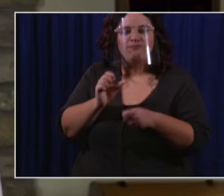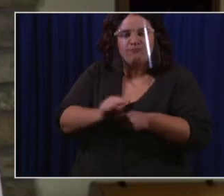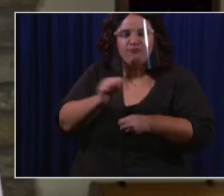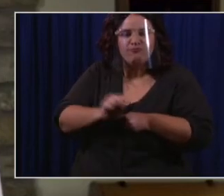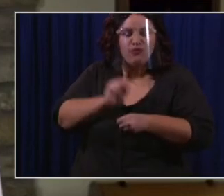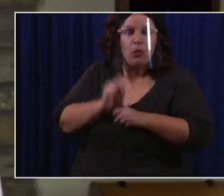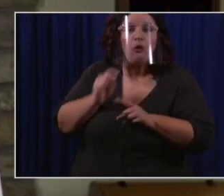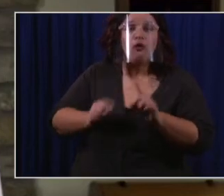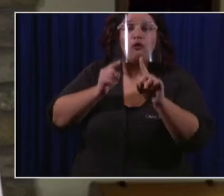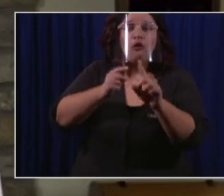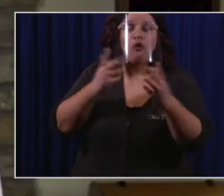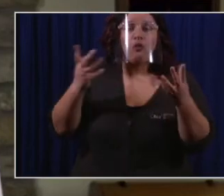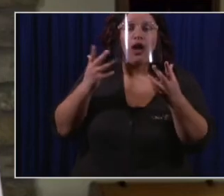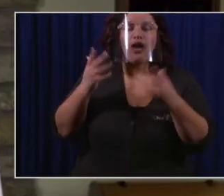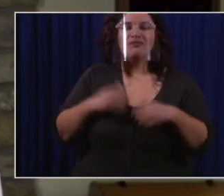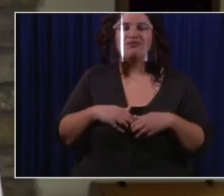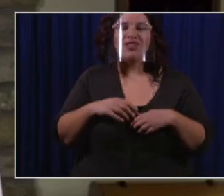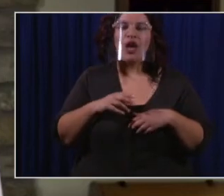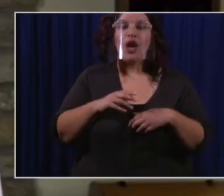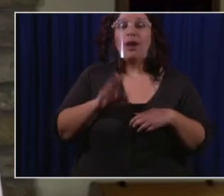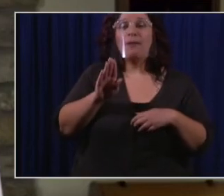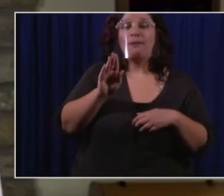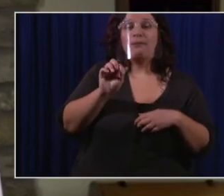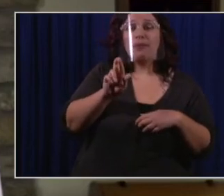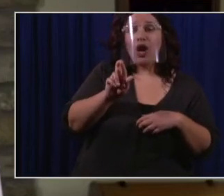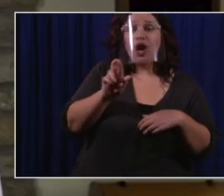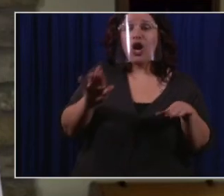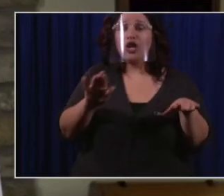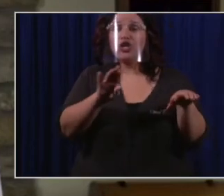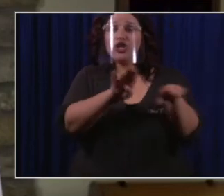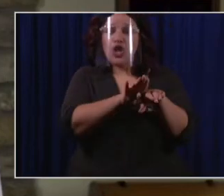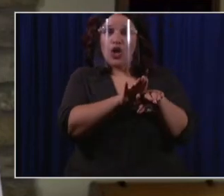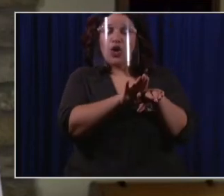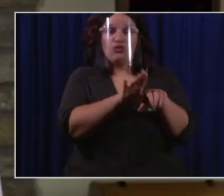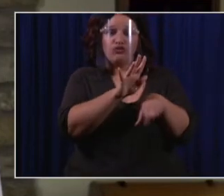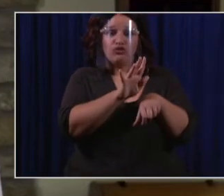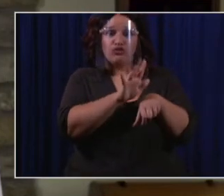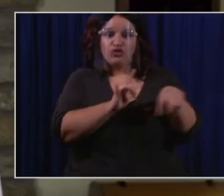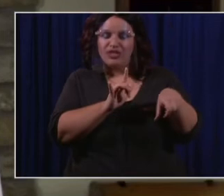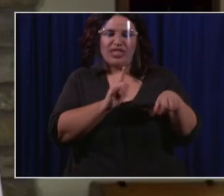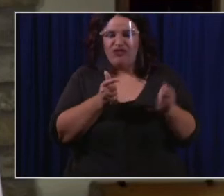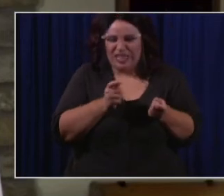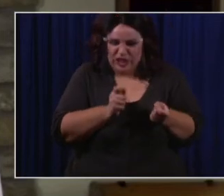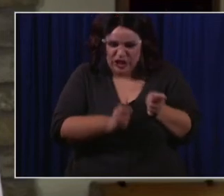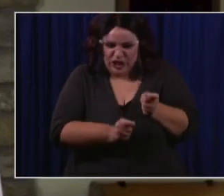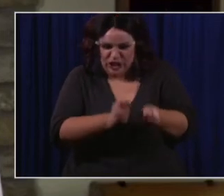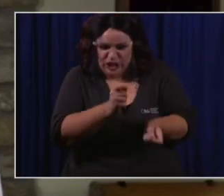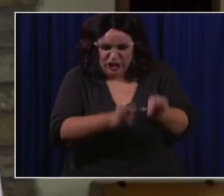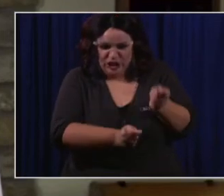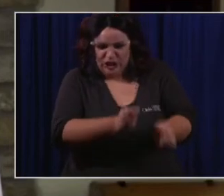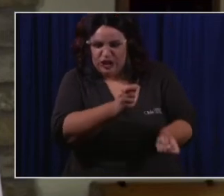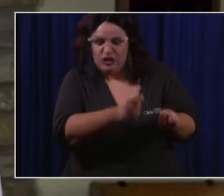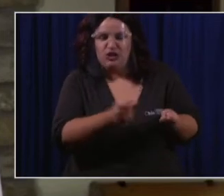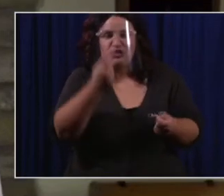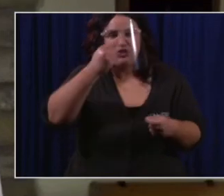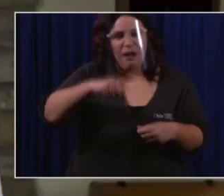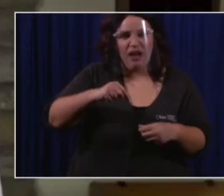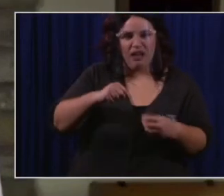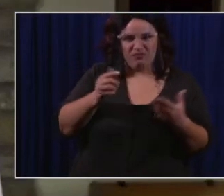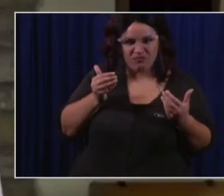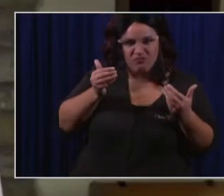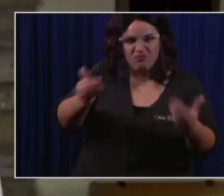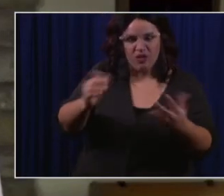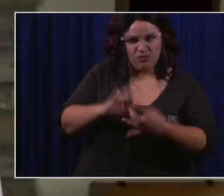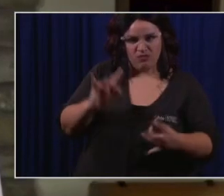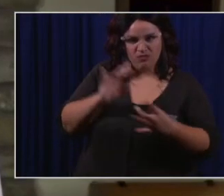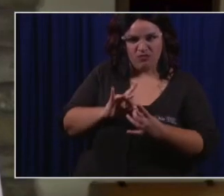closures. Could you maybe respond to that and give an update on your review of that issue? Yeah.